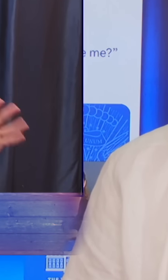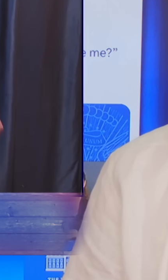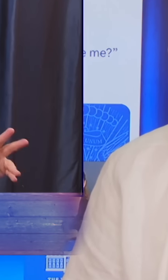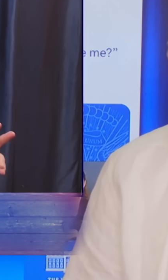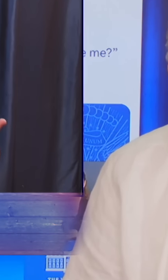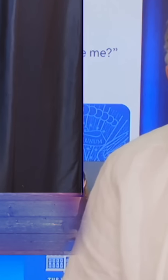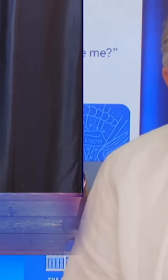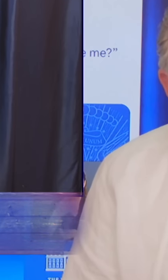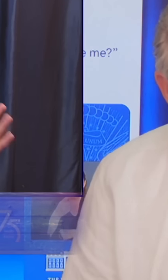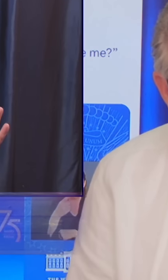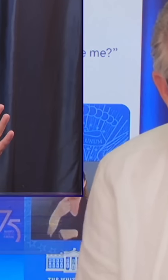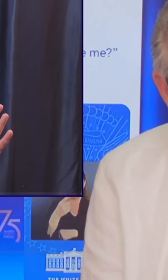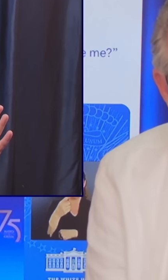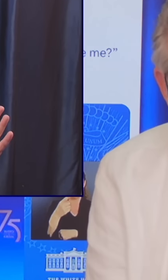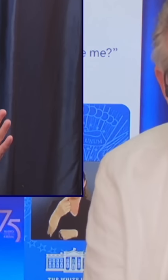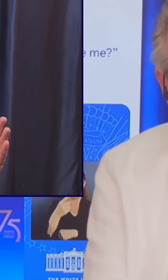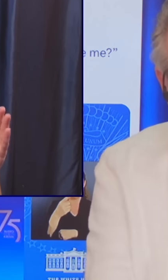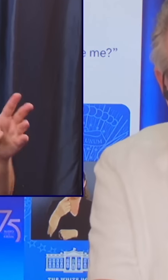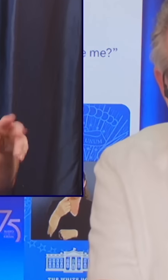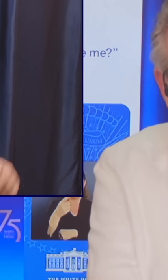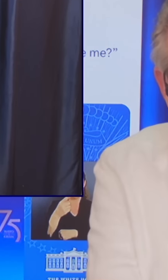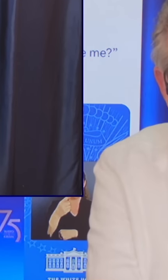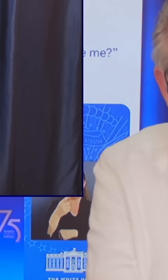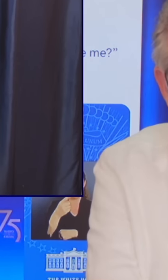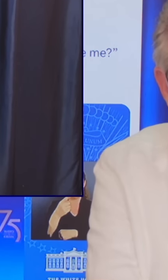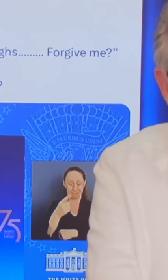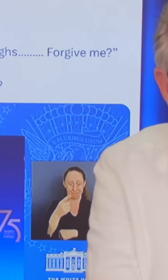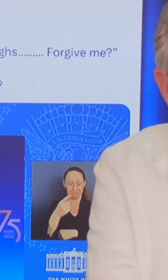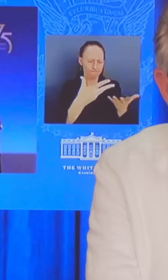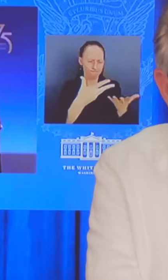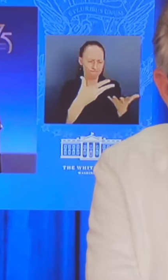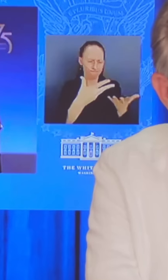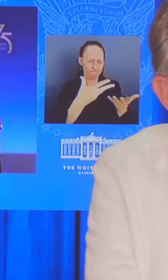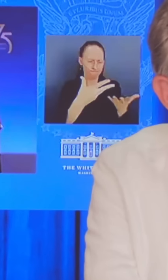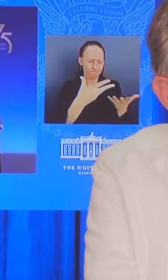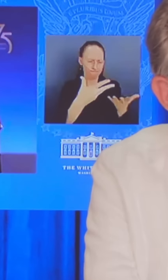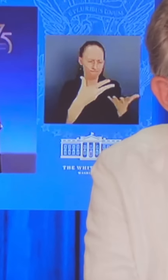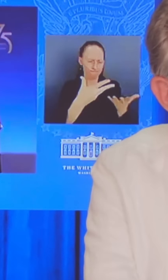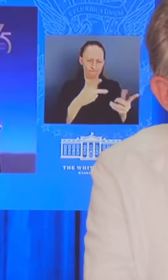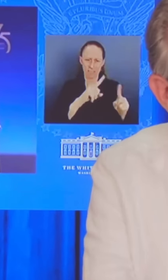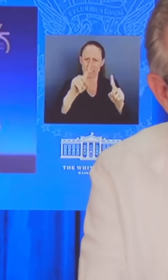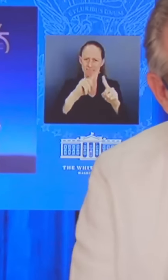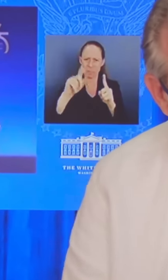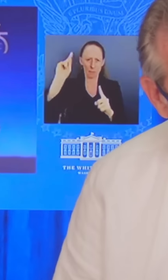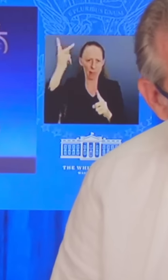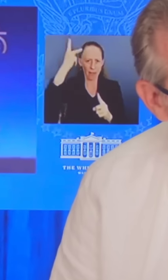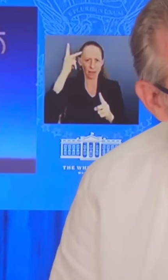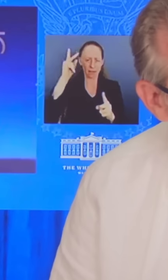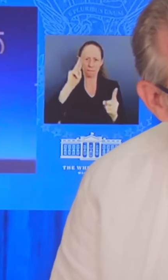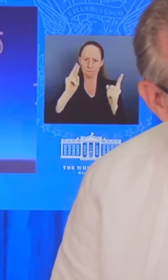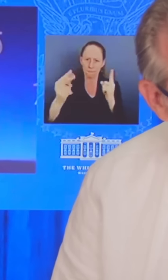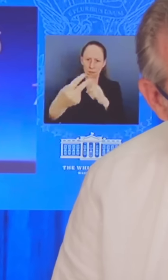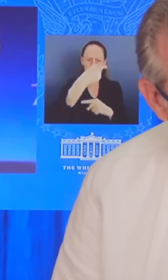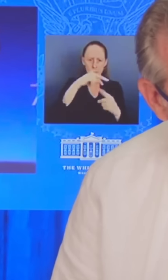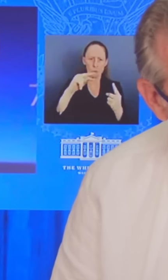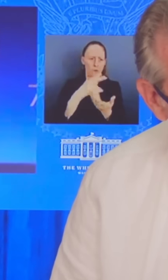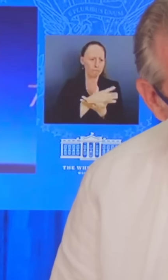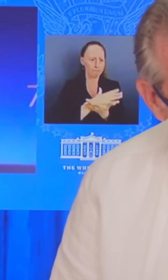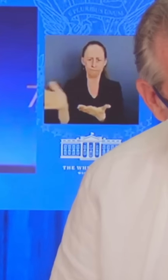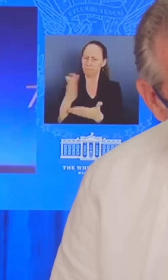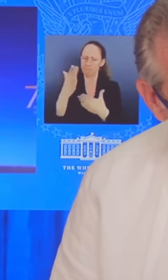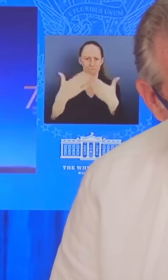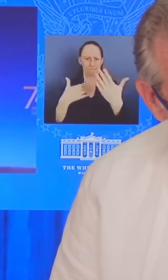and slowed it down. He's okay. A mumbler. He's a mumbler. So let's watch it, and then we'll get to it. Here we go. Secretary, you've guided this alliance through one of the